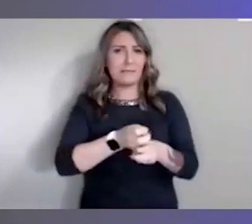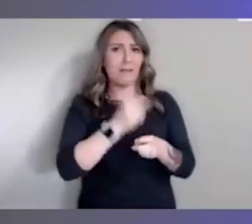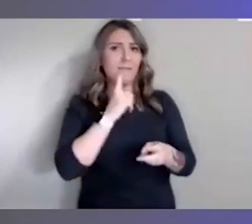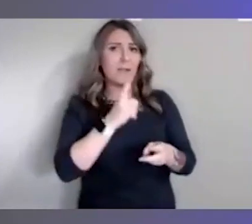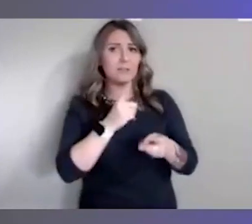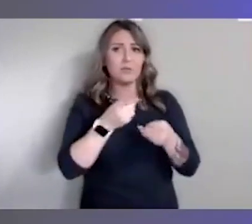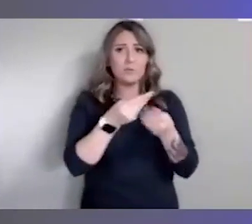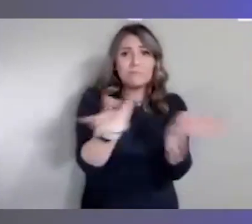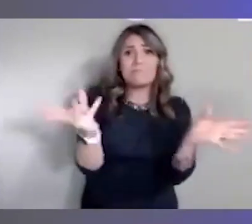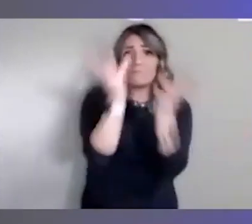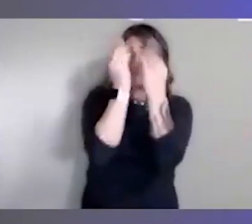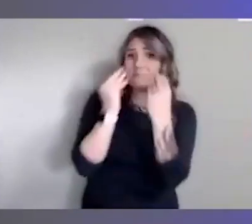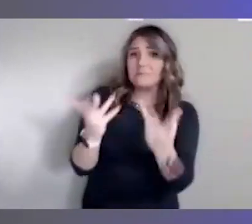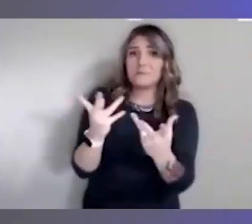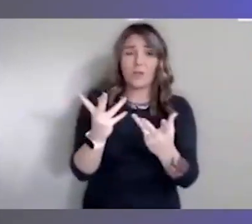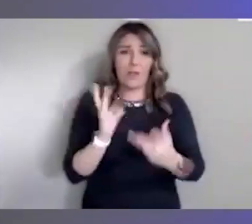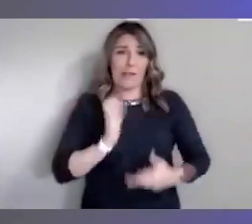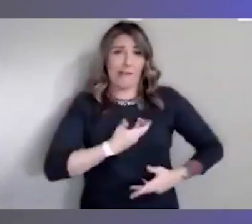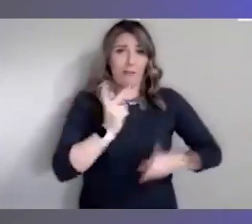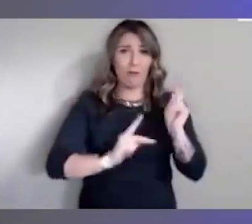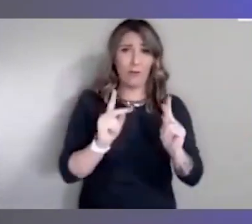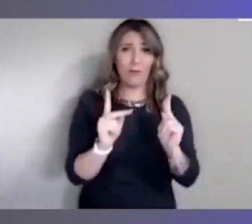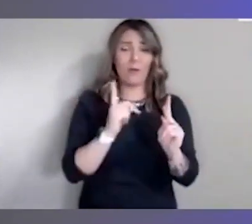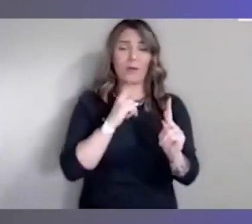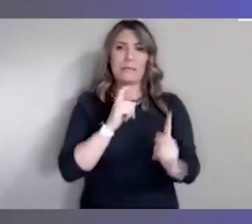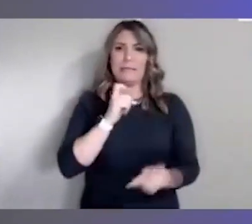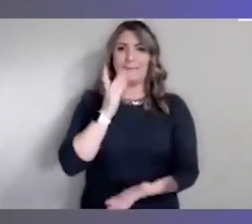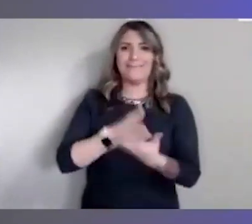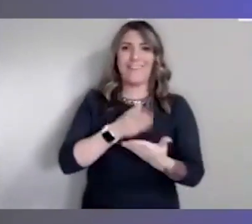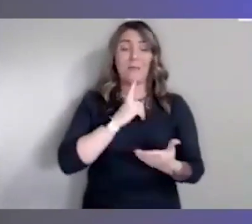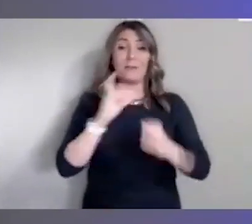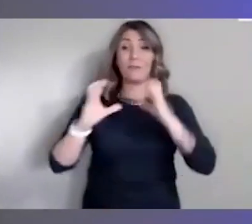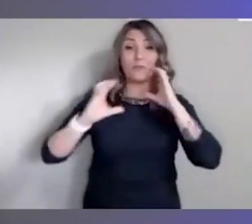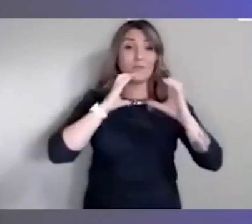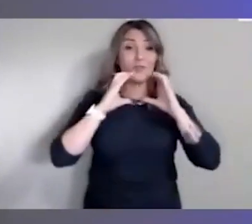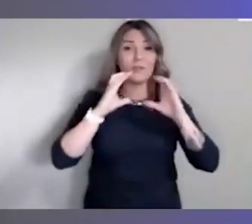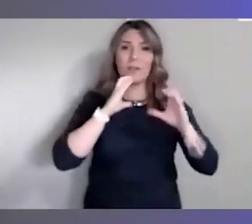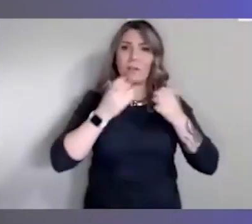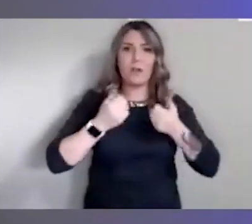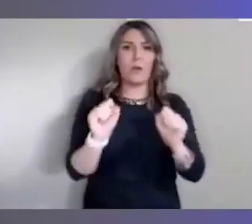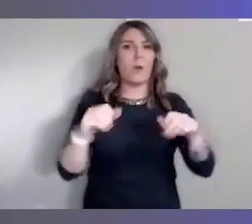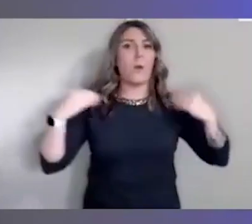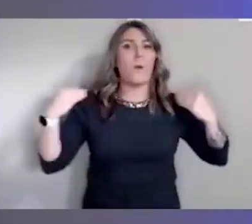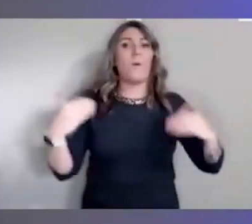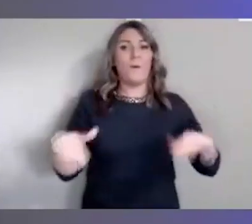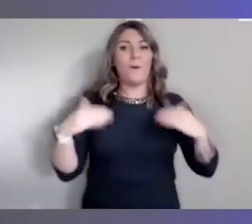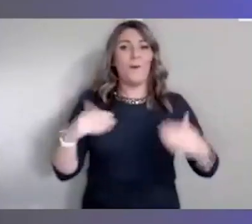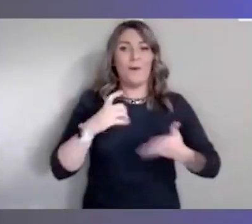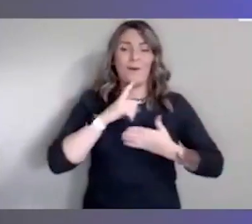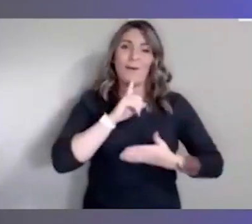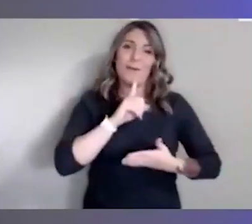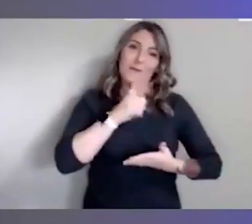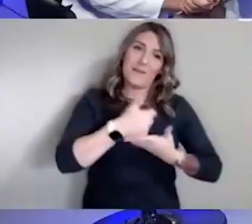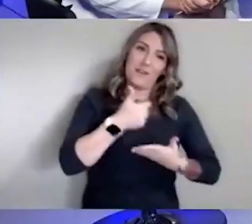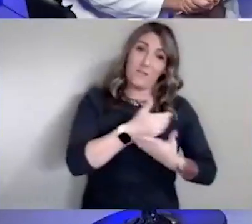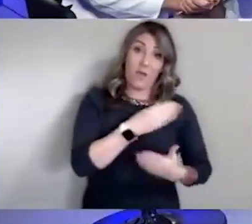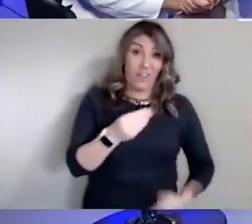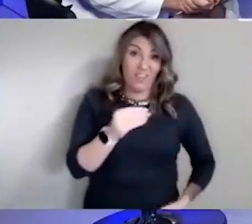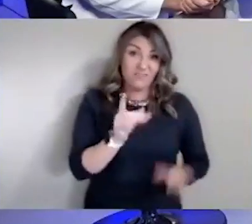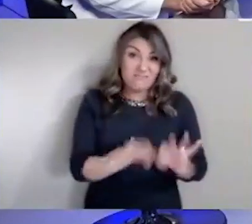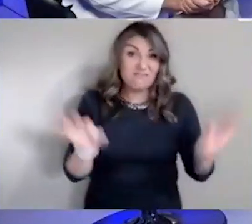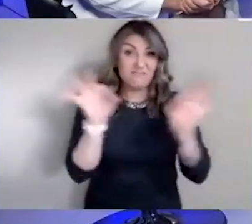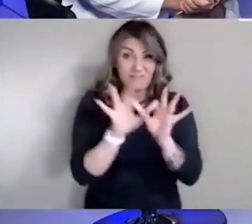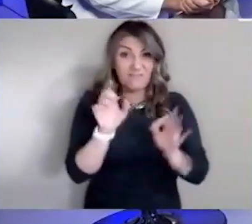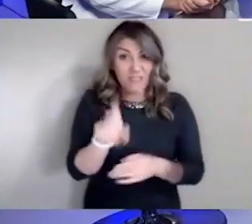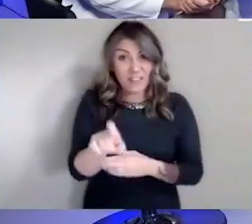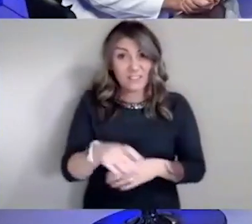we just had to cut through all that, and the communication efforts have been extremely helpful and necessary. I think they